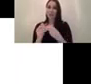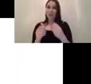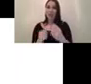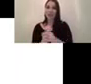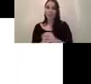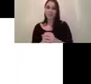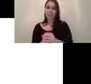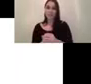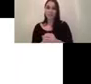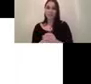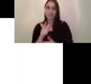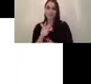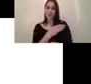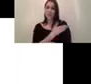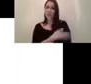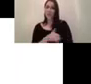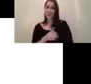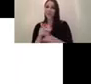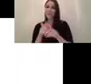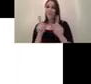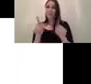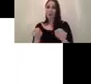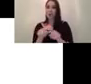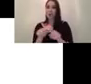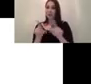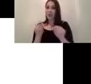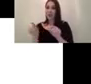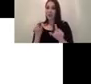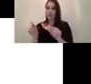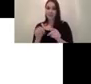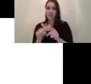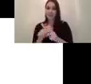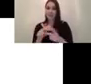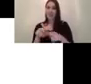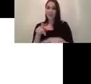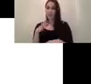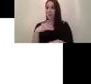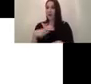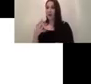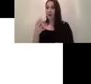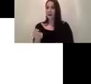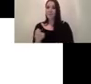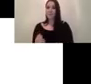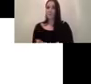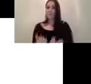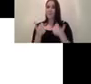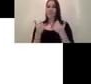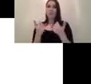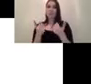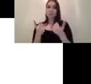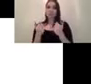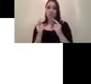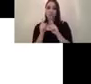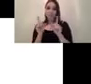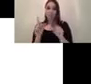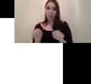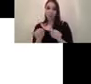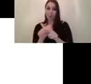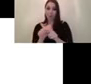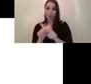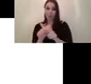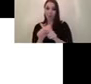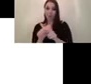it's the green boxes that got selected. If you want to have a good bounding box location,